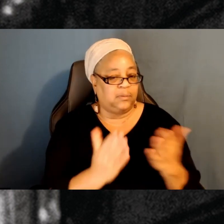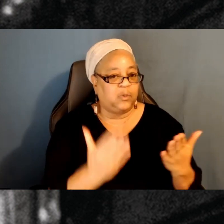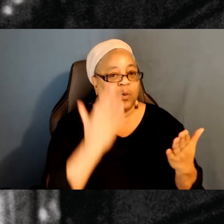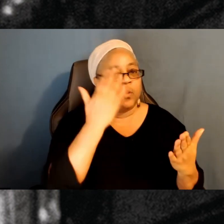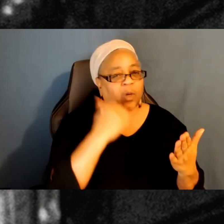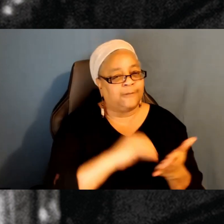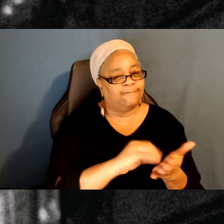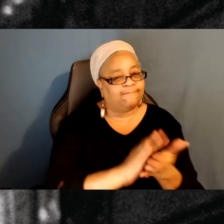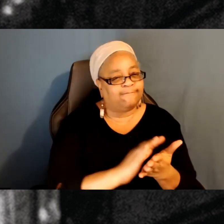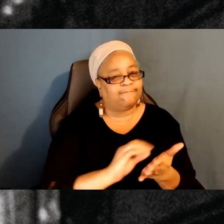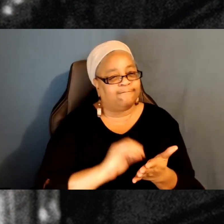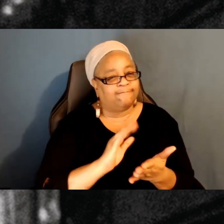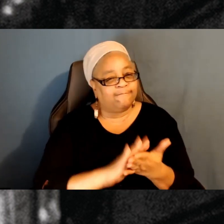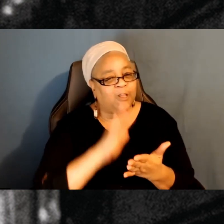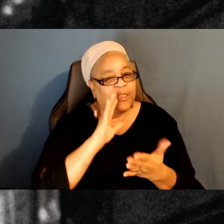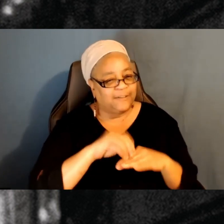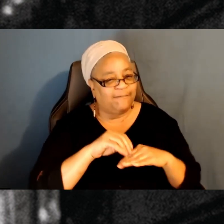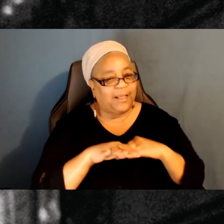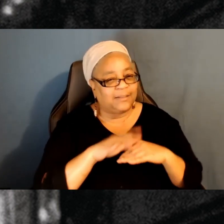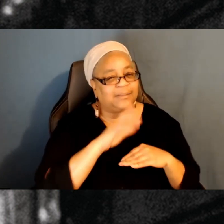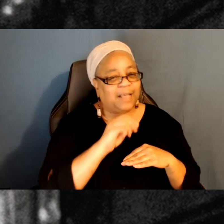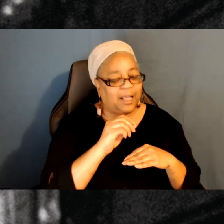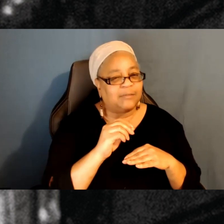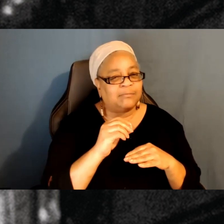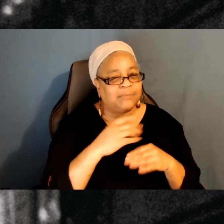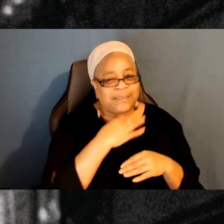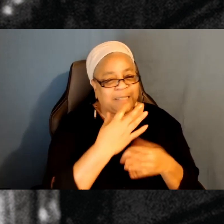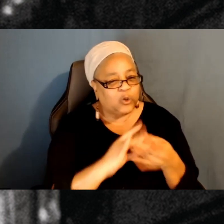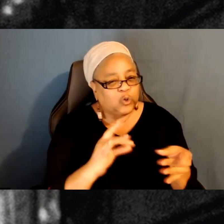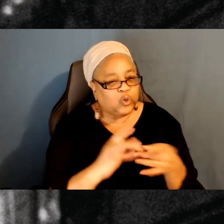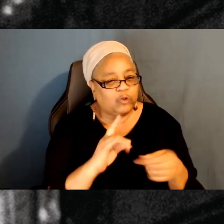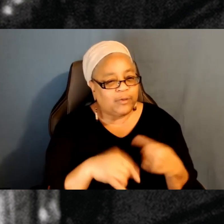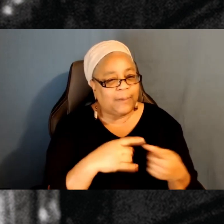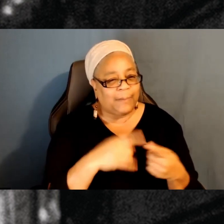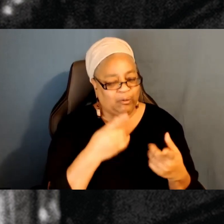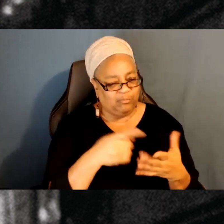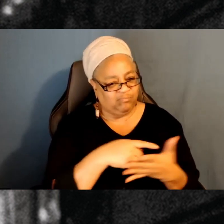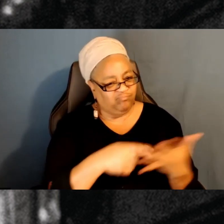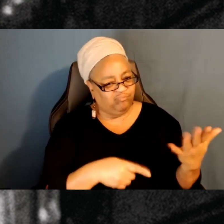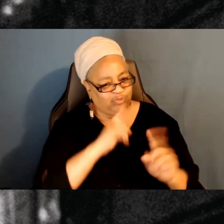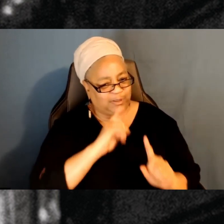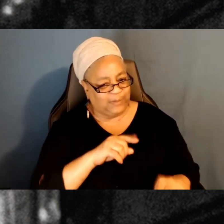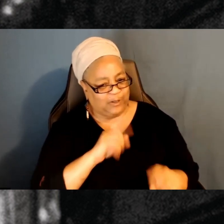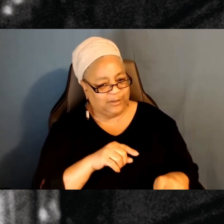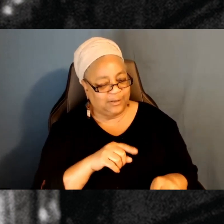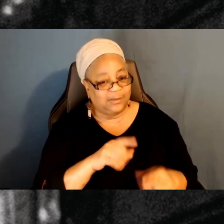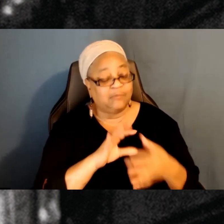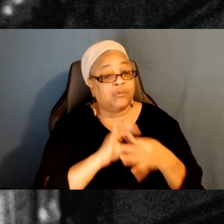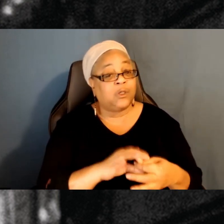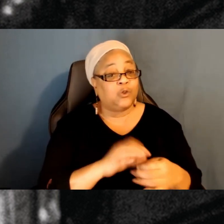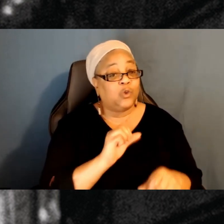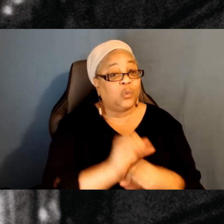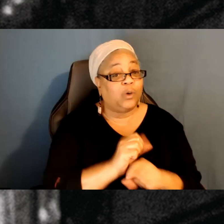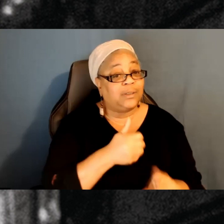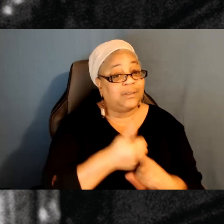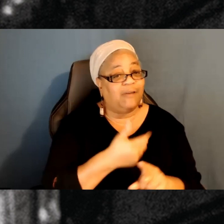effects and to give an account of them as being both about the work itself, but also about something larger